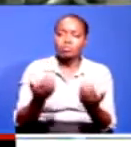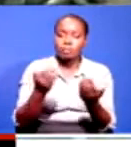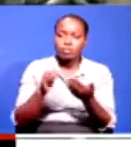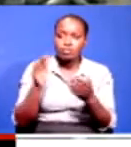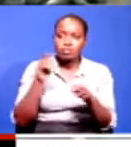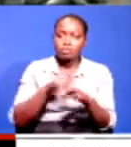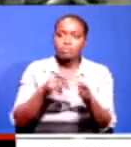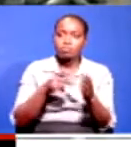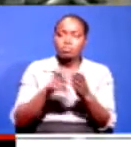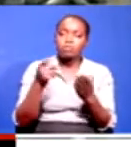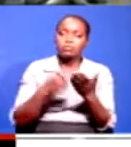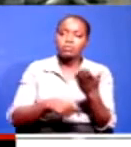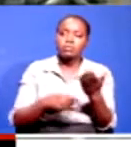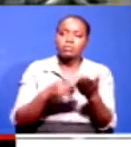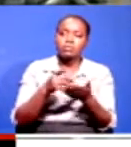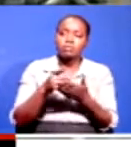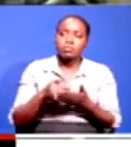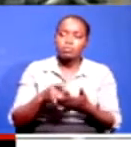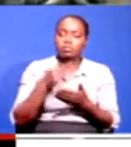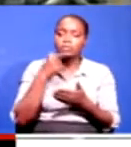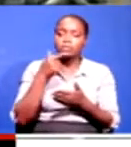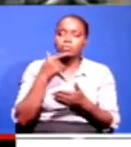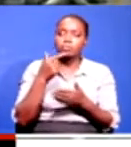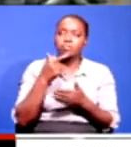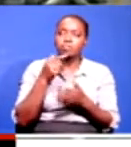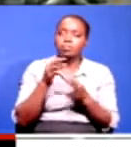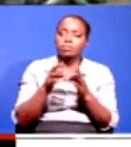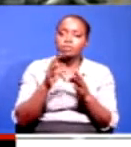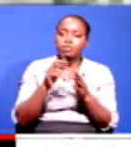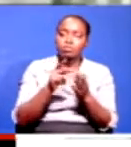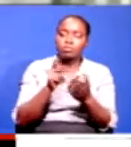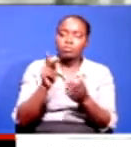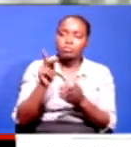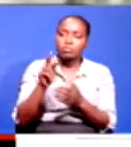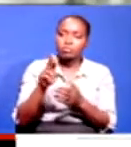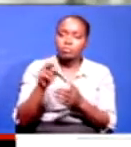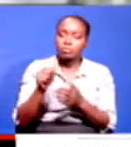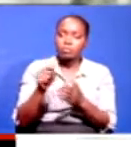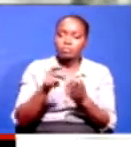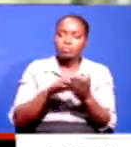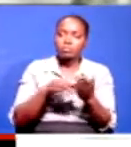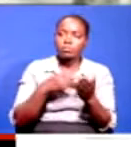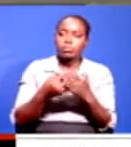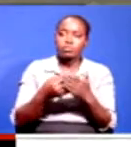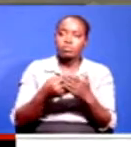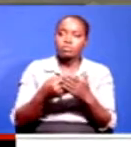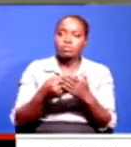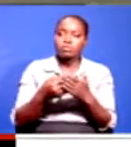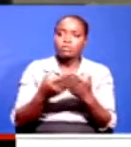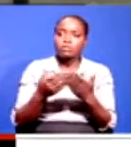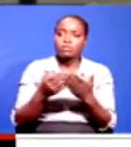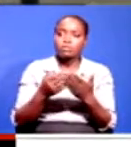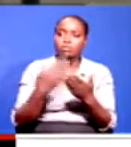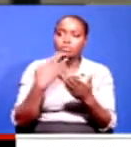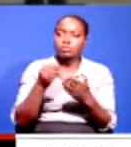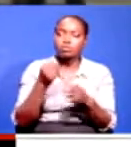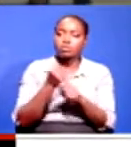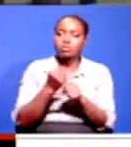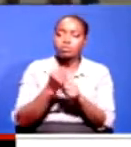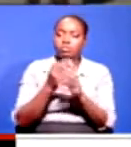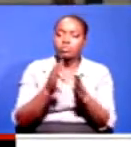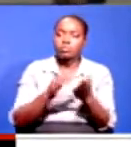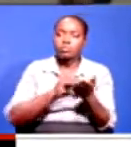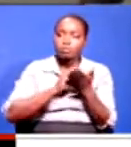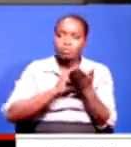repay its tax debt. She says if KRA fails to reopen its premises, it will be forced to sack its 400 workers since it